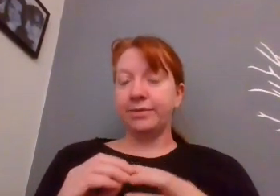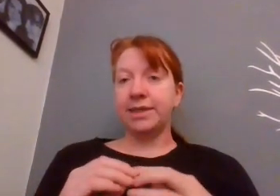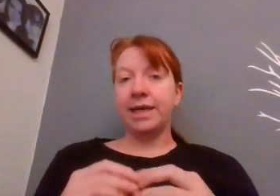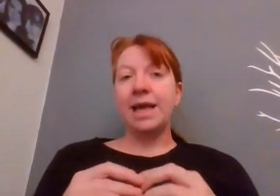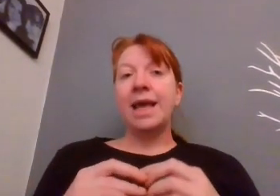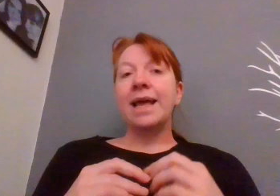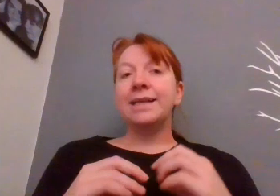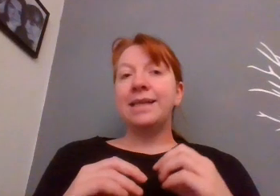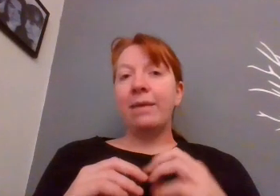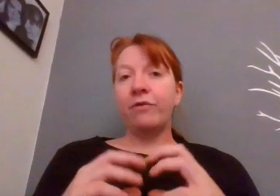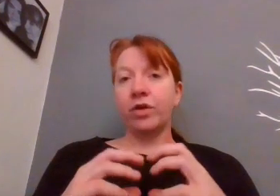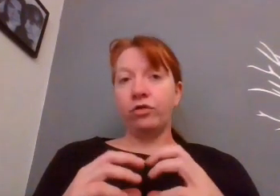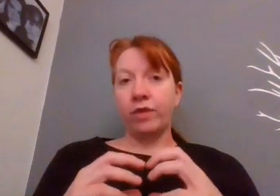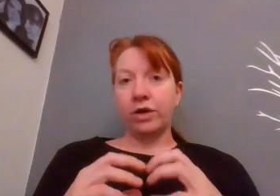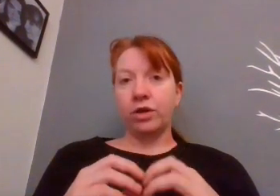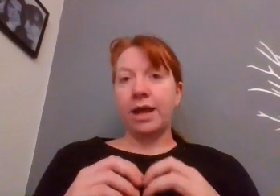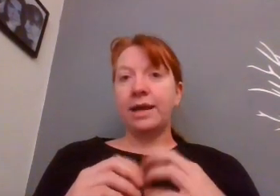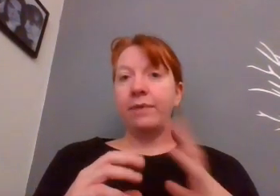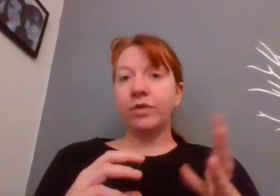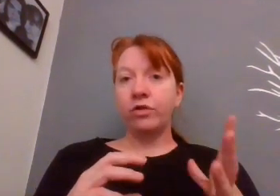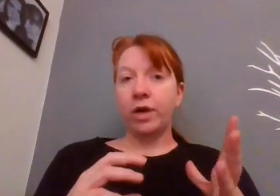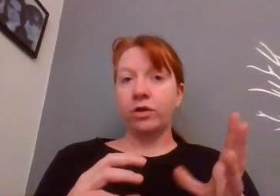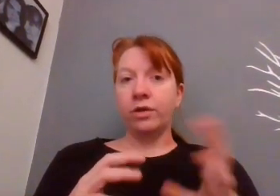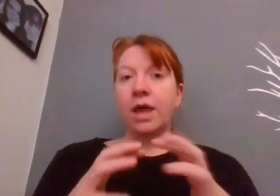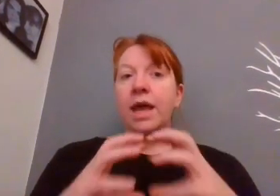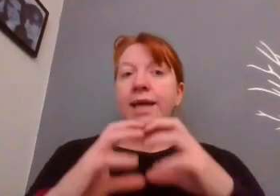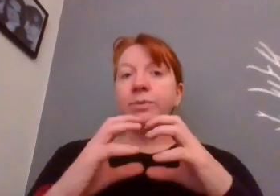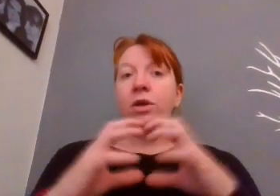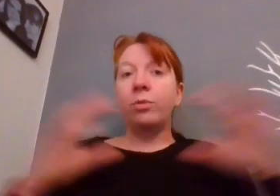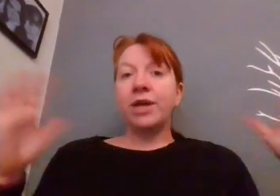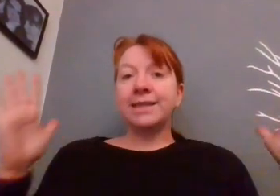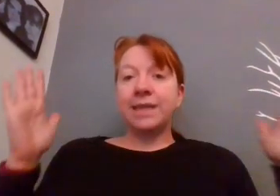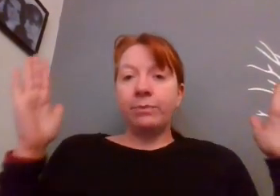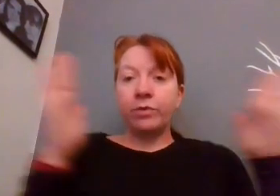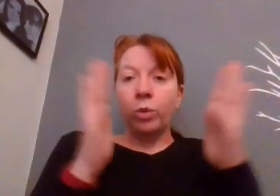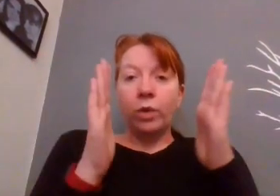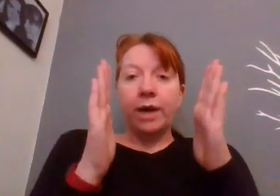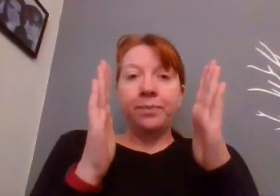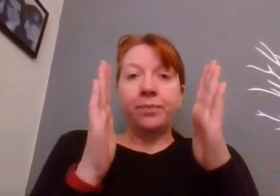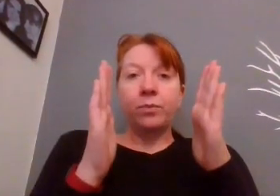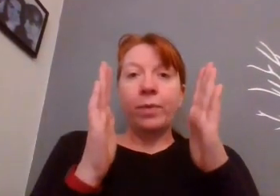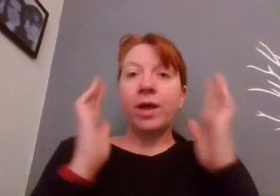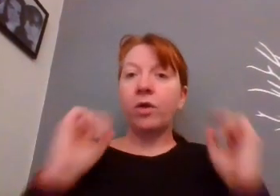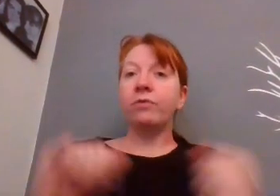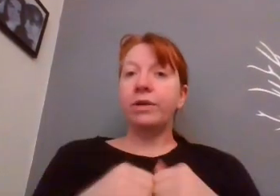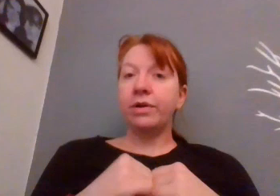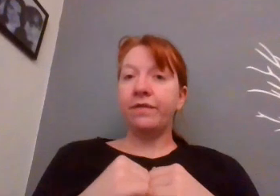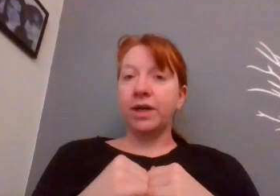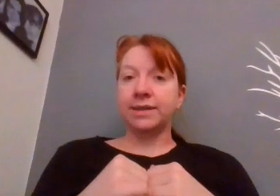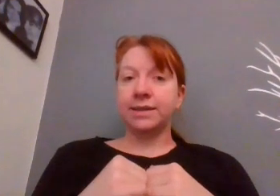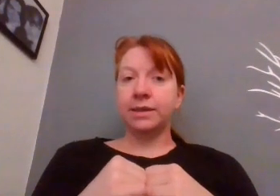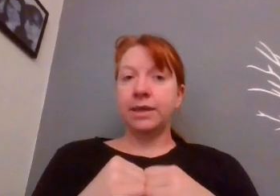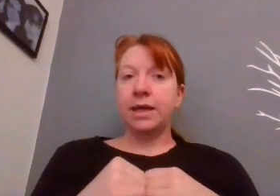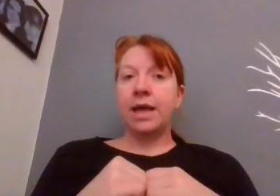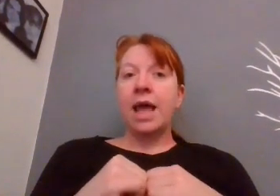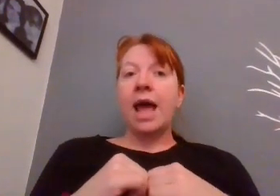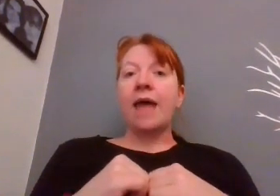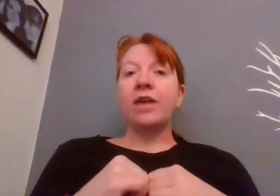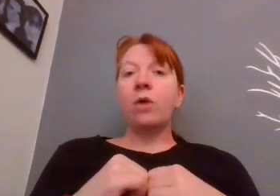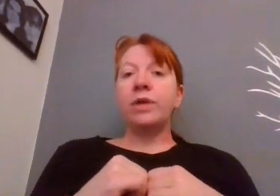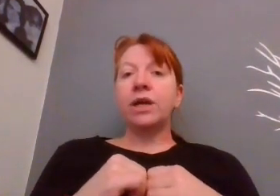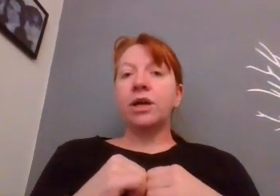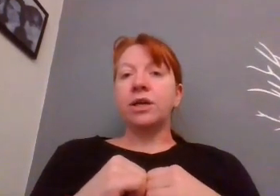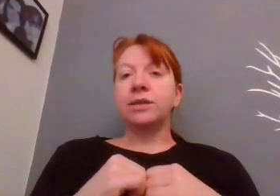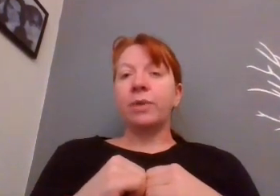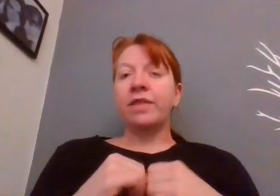special relativity is length contraction. And length contraction is when objects seem smaller when they're going really, really fast.